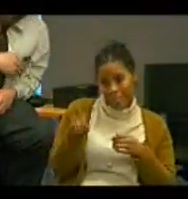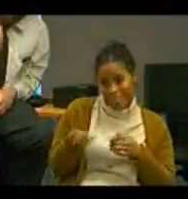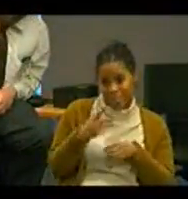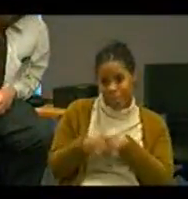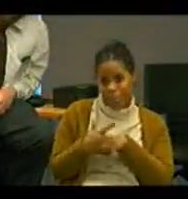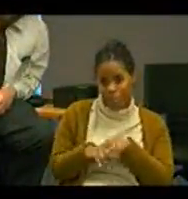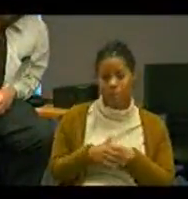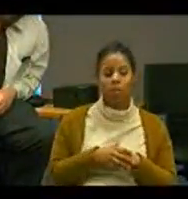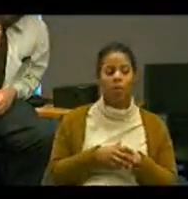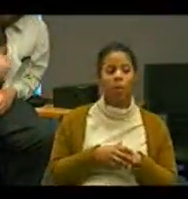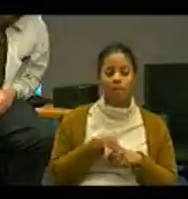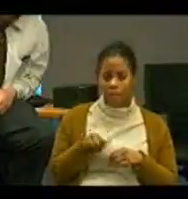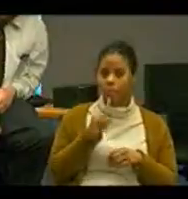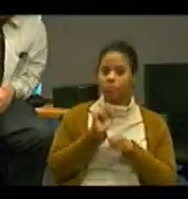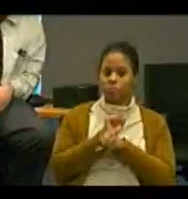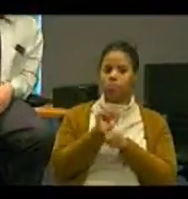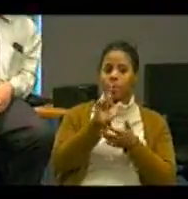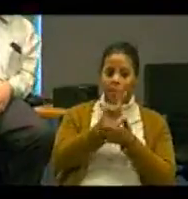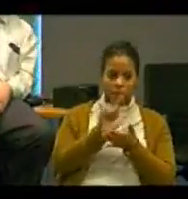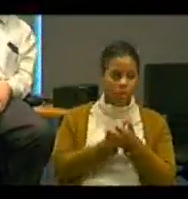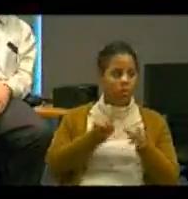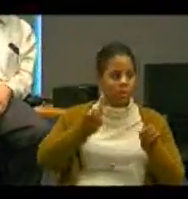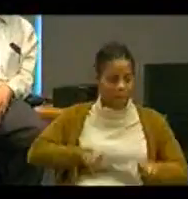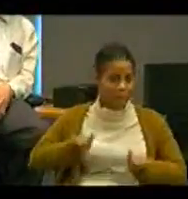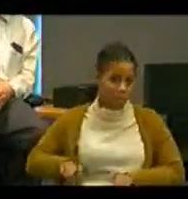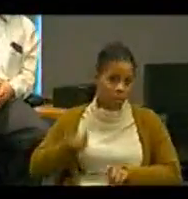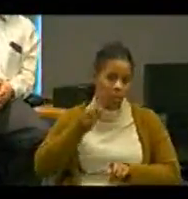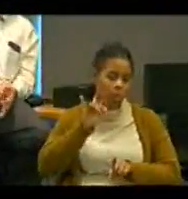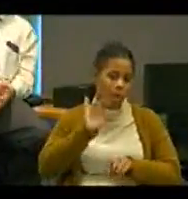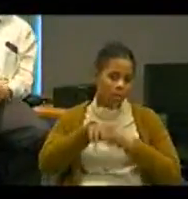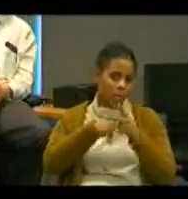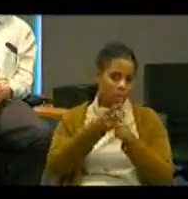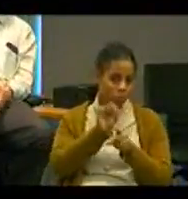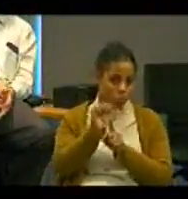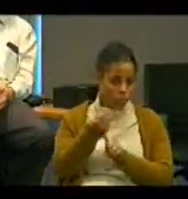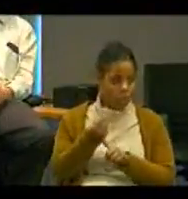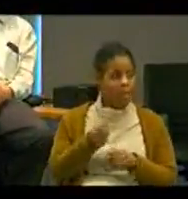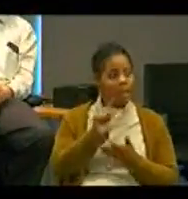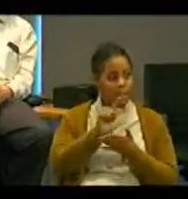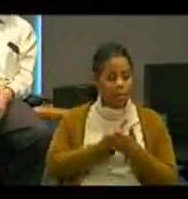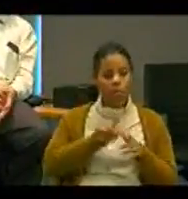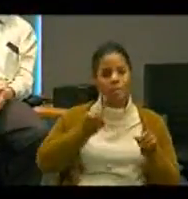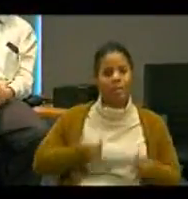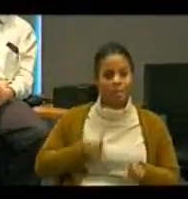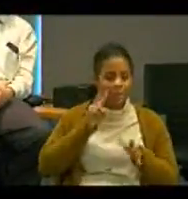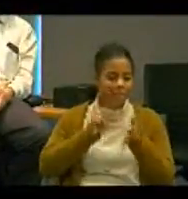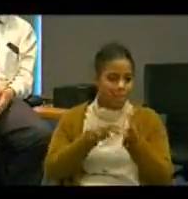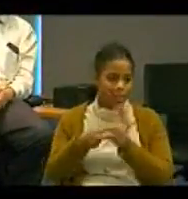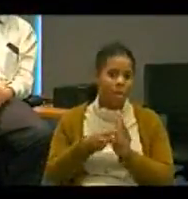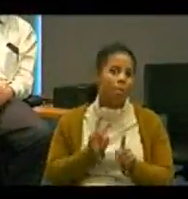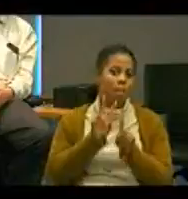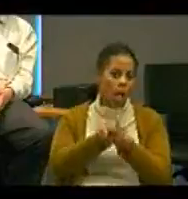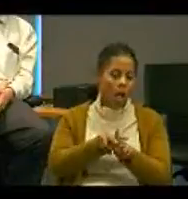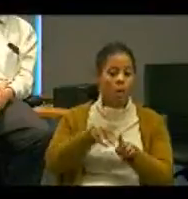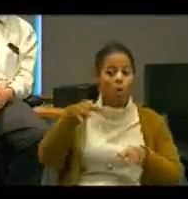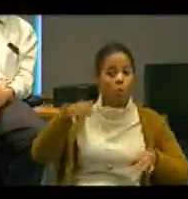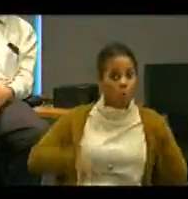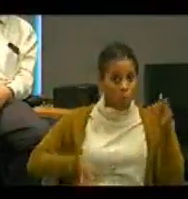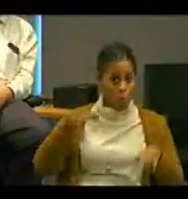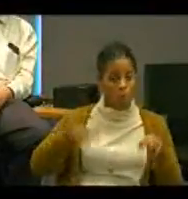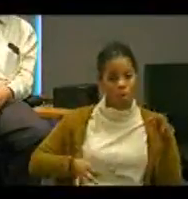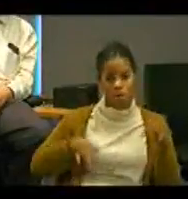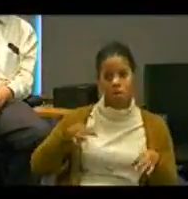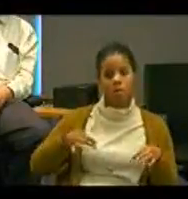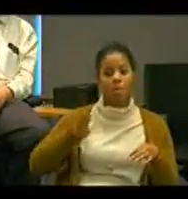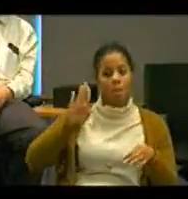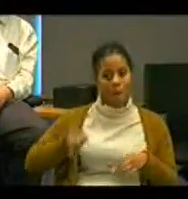legal test for these kinds of things. That is a legal test that is intended to be applied in a court of law by a judge, not